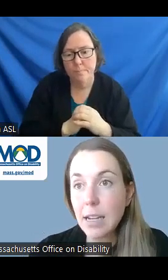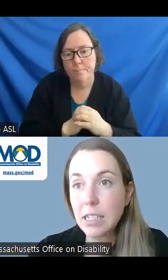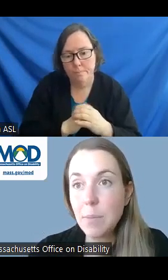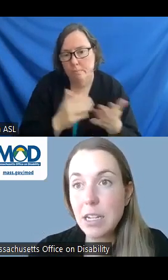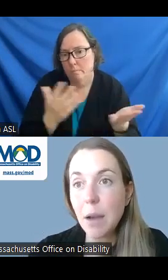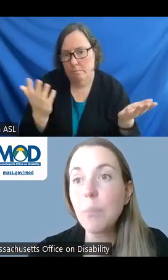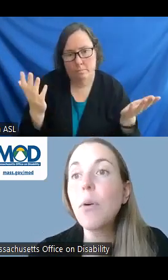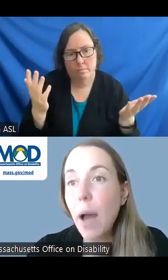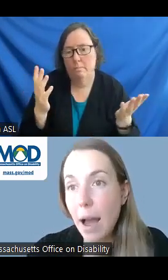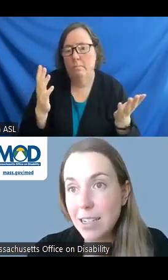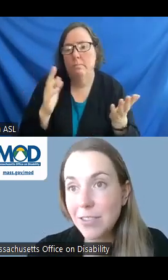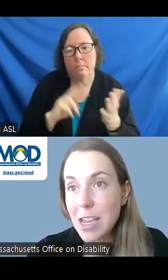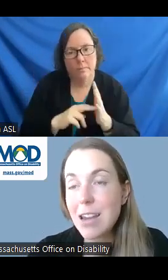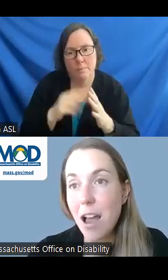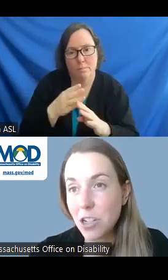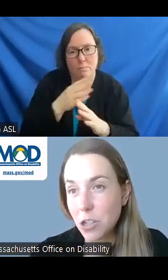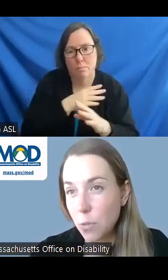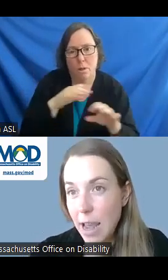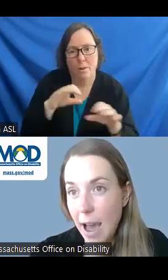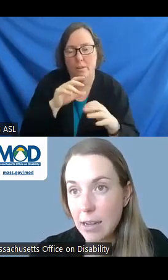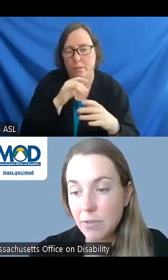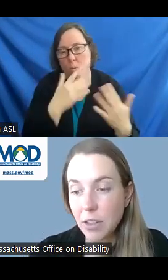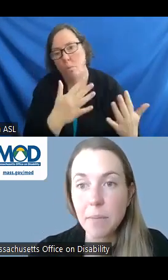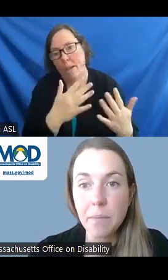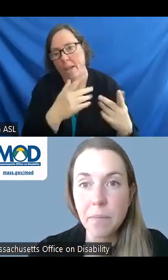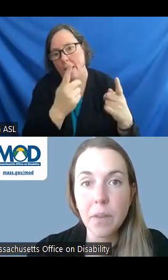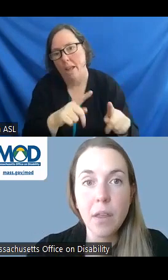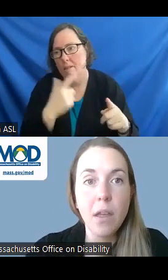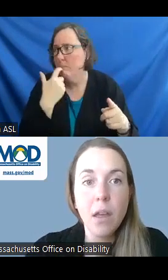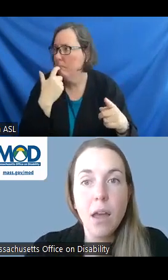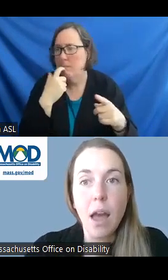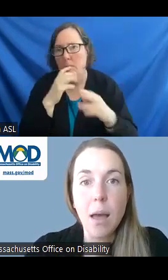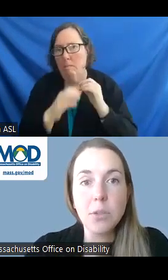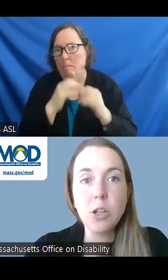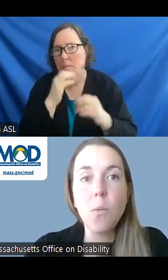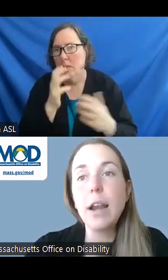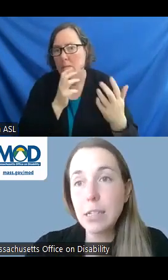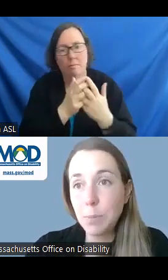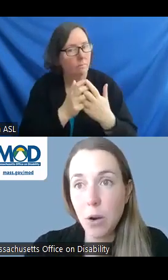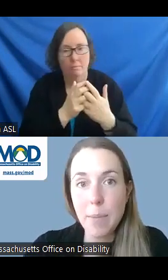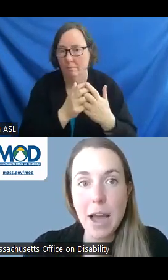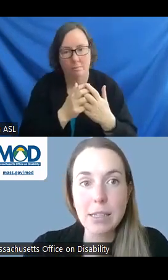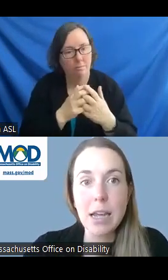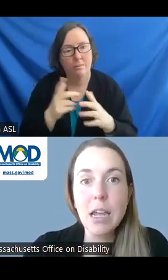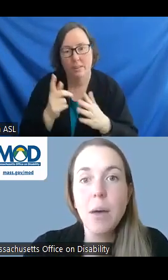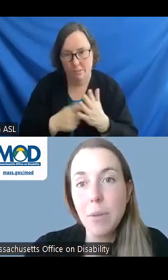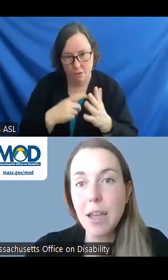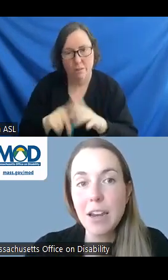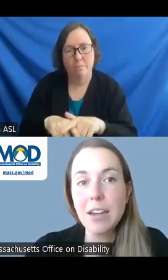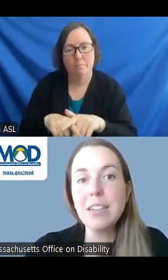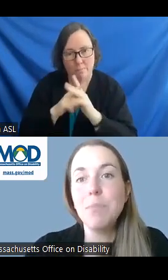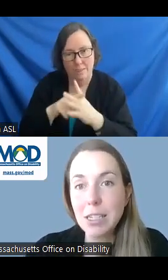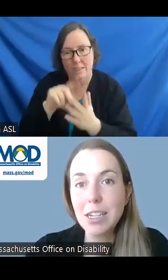And that needs to be done proactively and not just reactively. So what is program access?